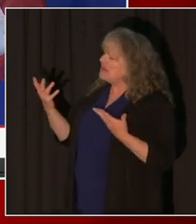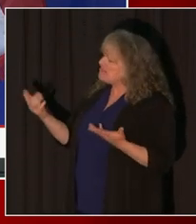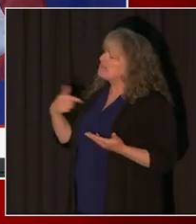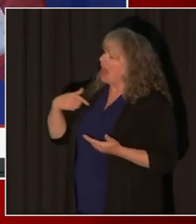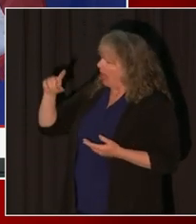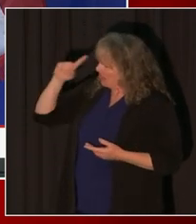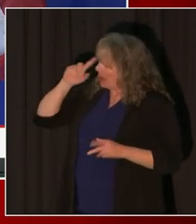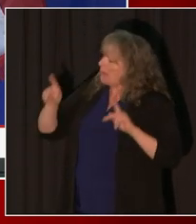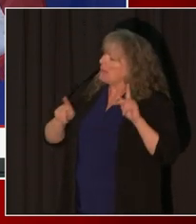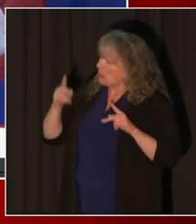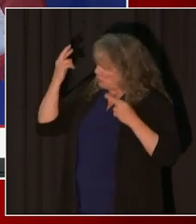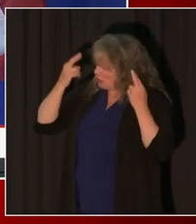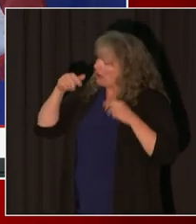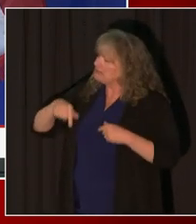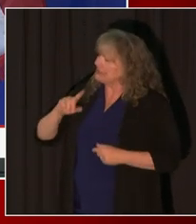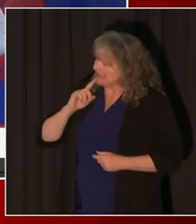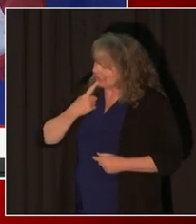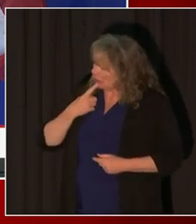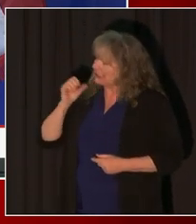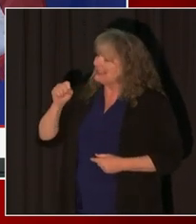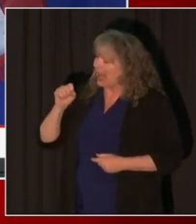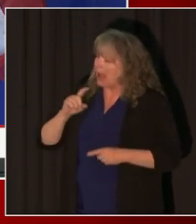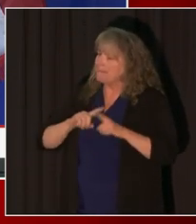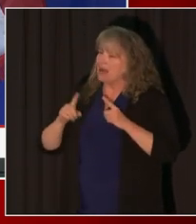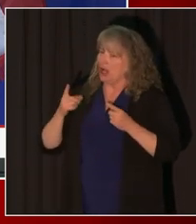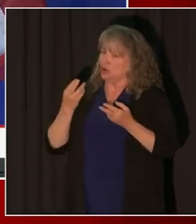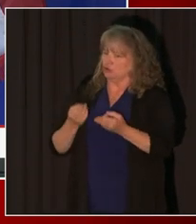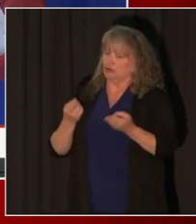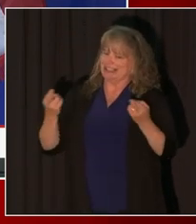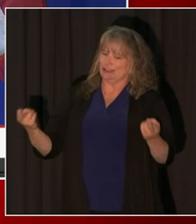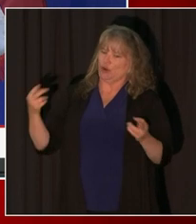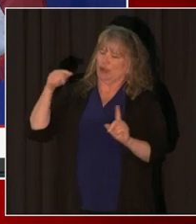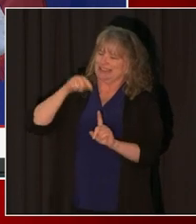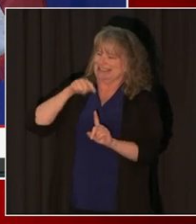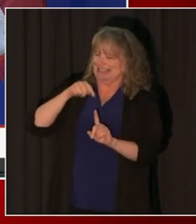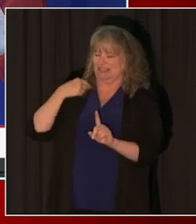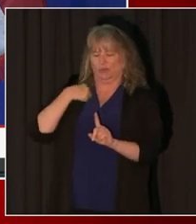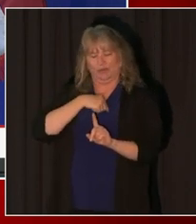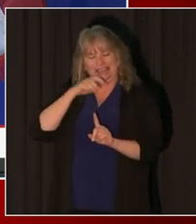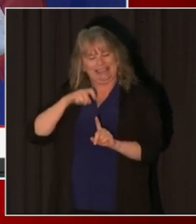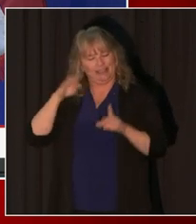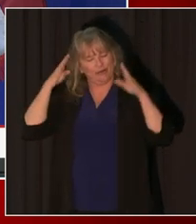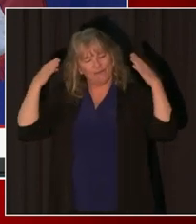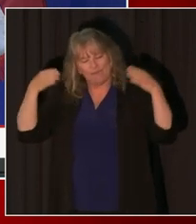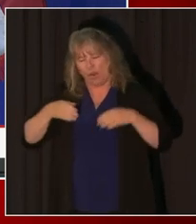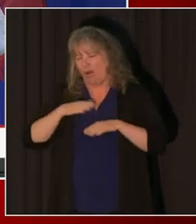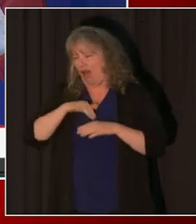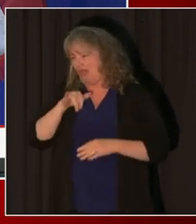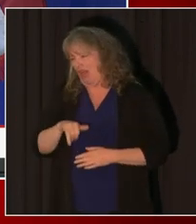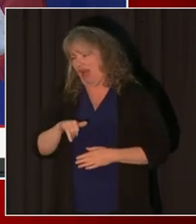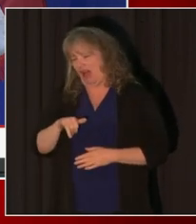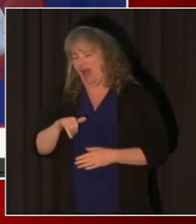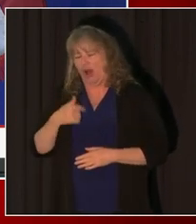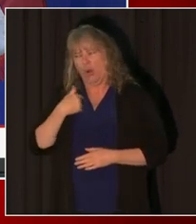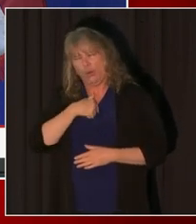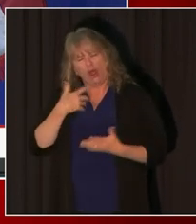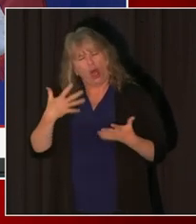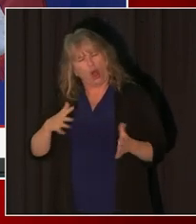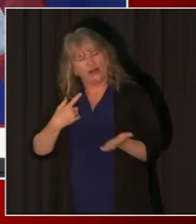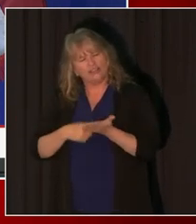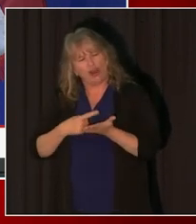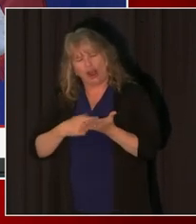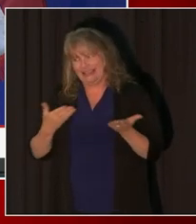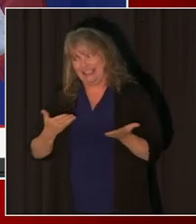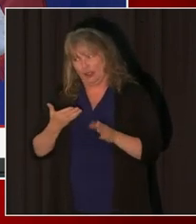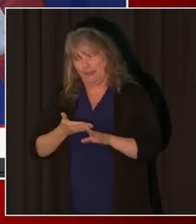but I think there is a resource need that we need to focus on. And we've talked here before about our